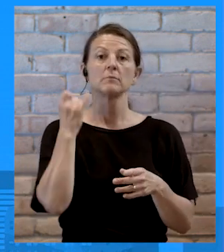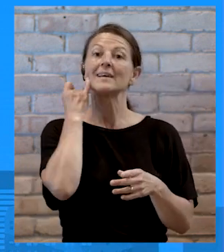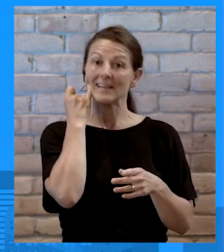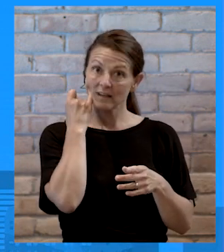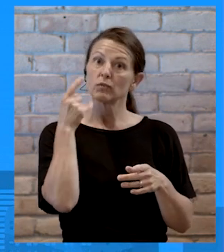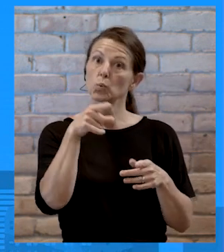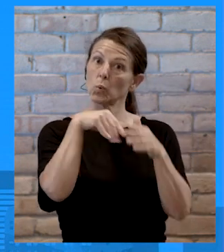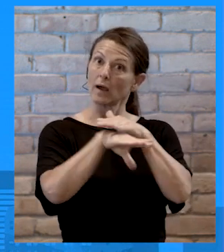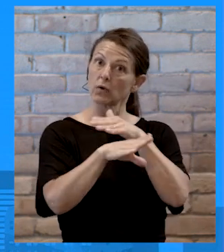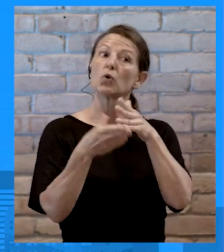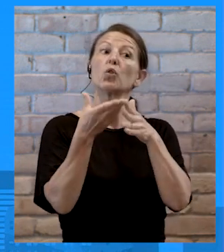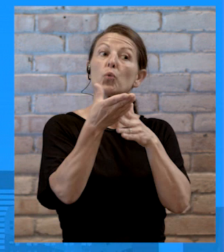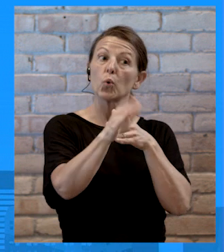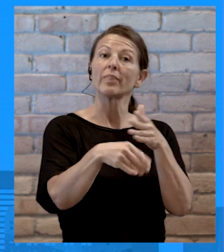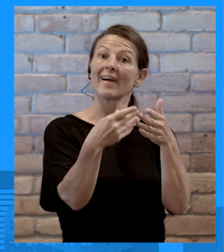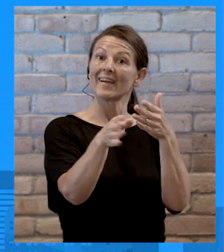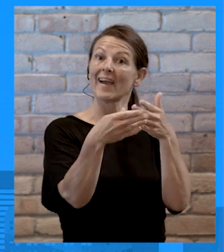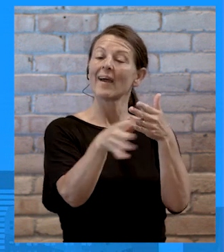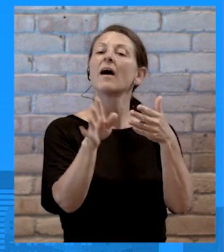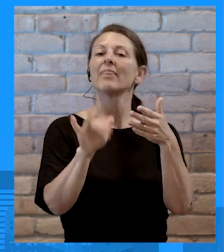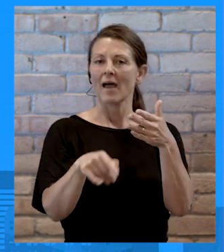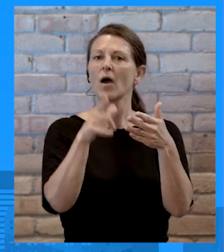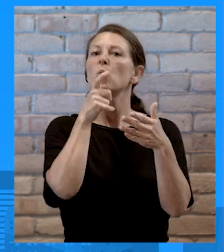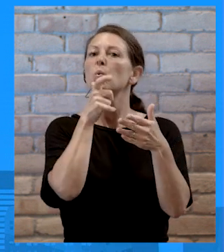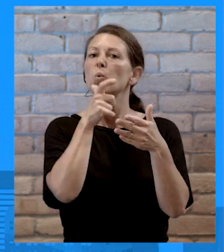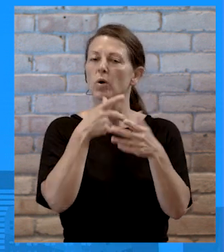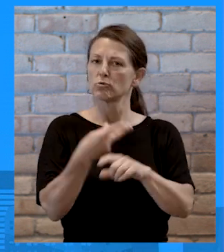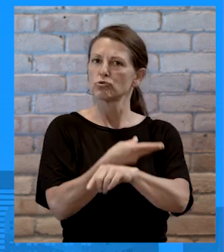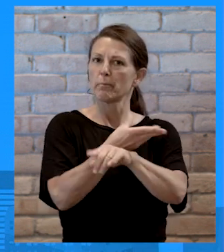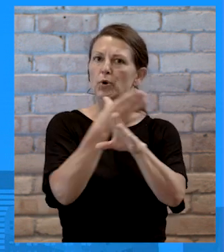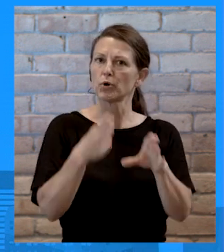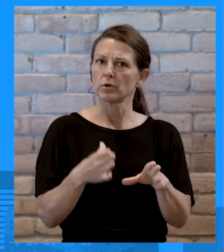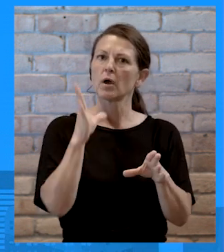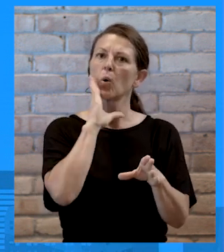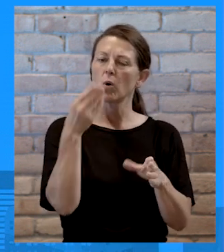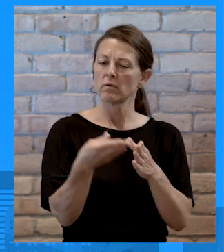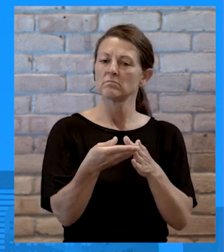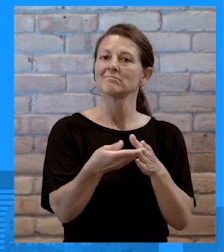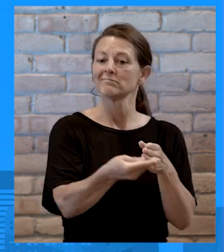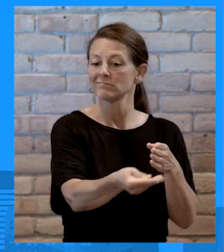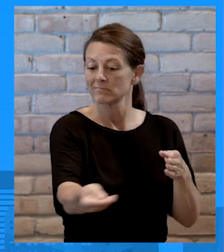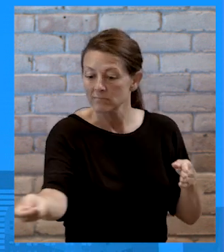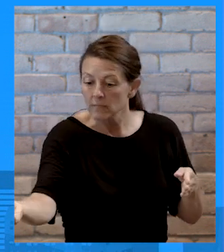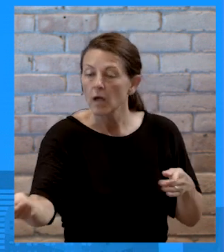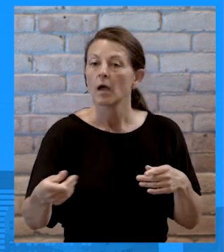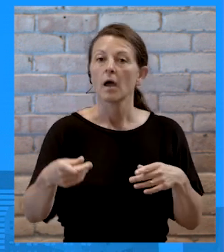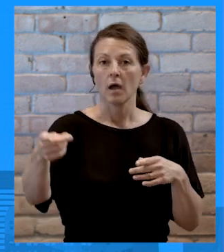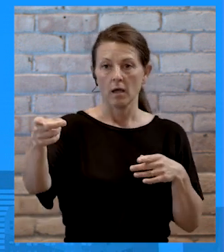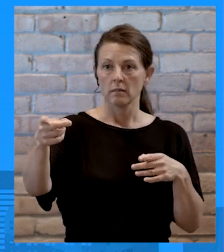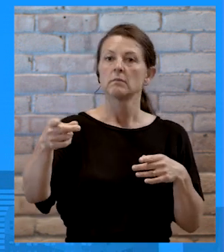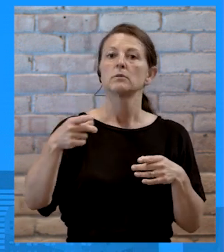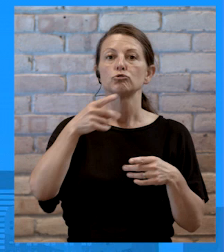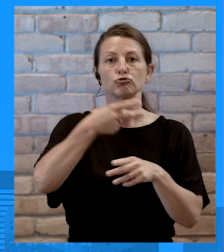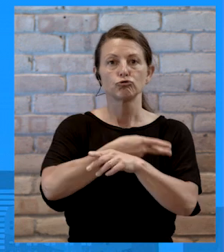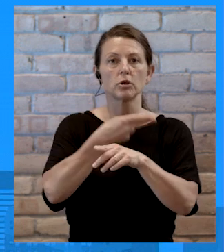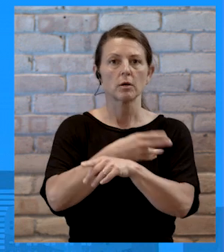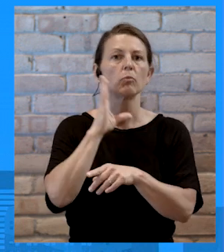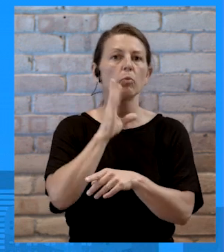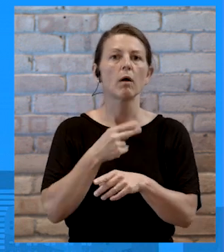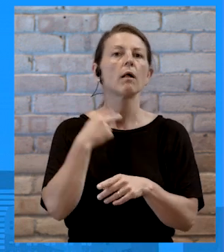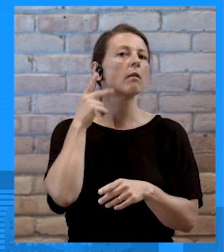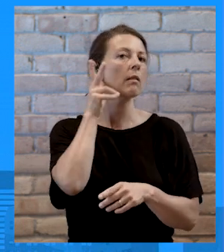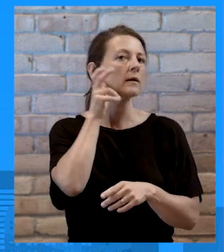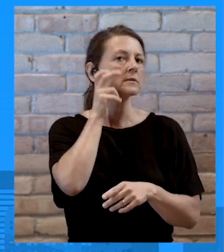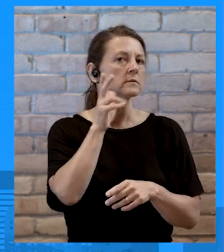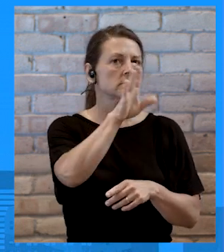the sheep. The gatekeeper opens the gate for him, and the sheep listen to his voice. He calls